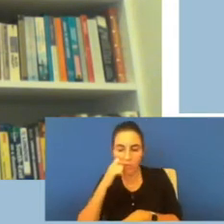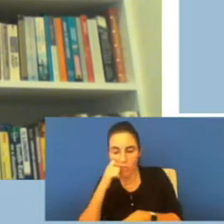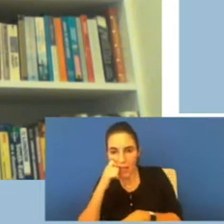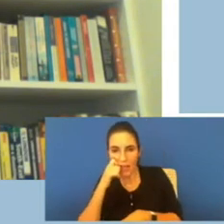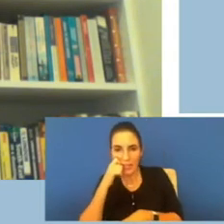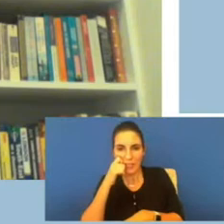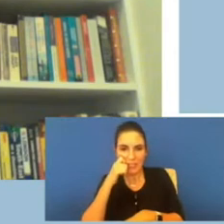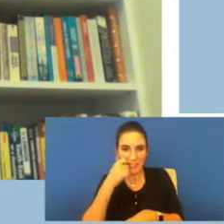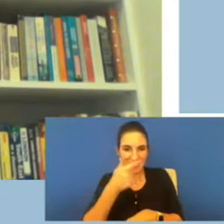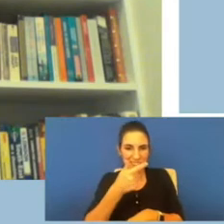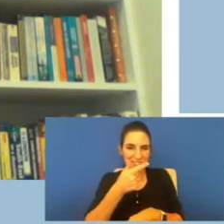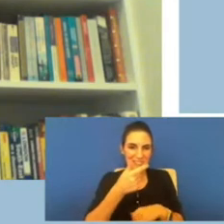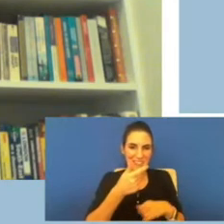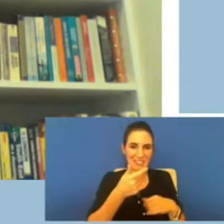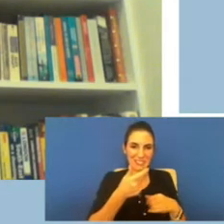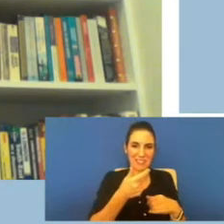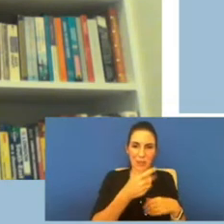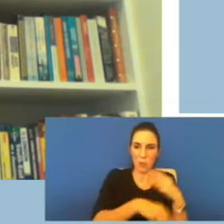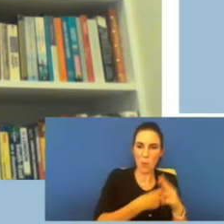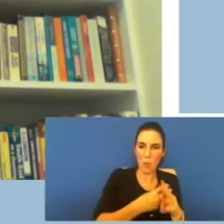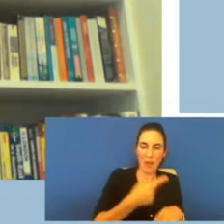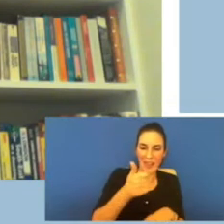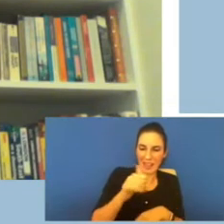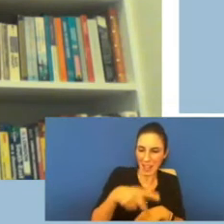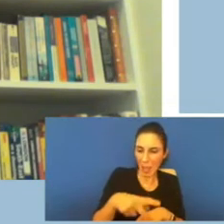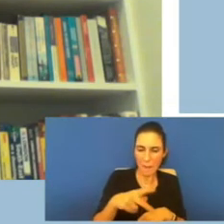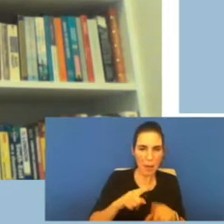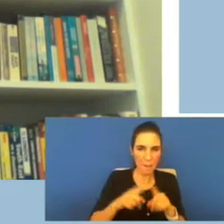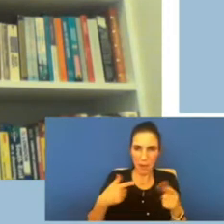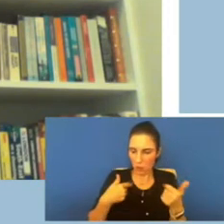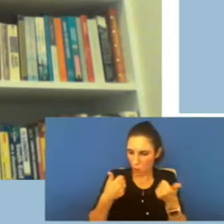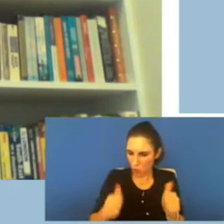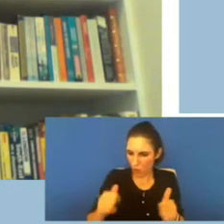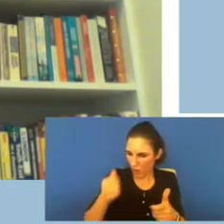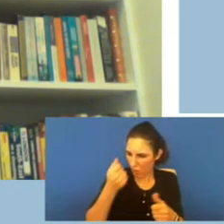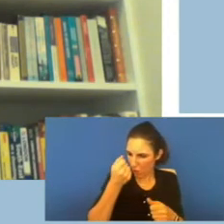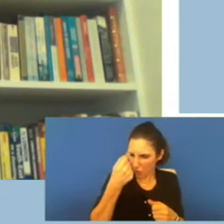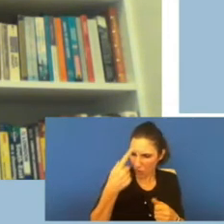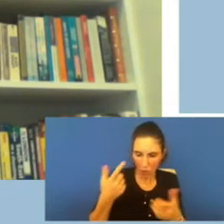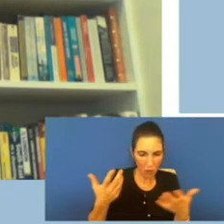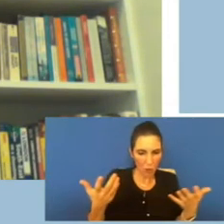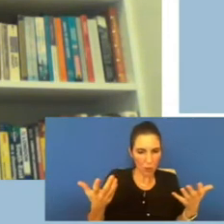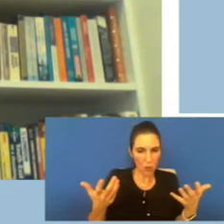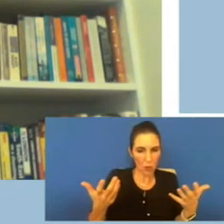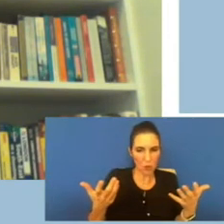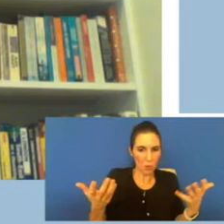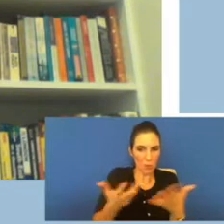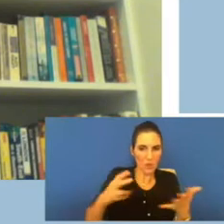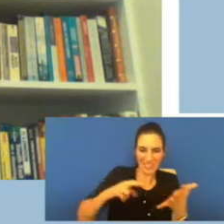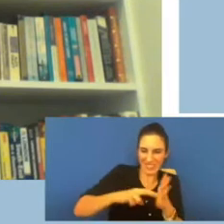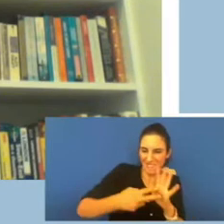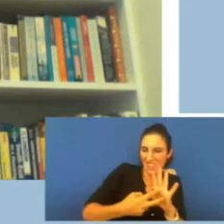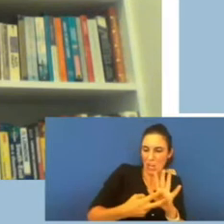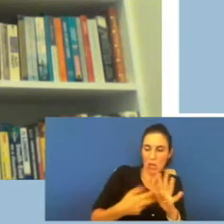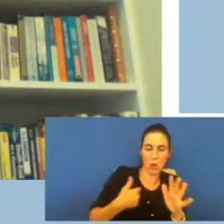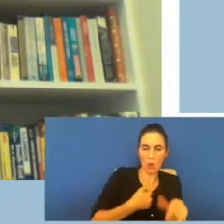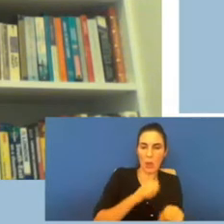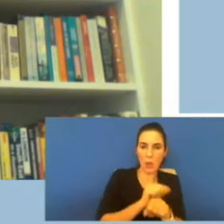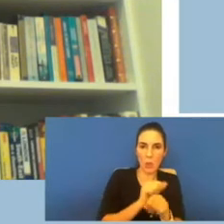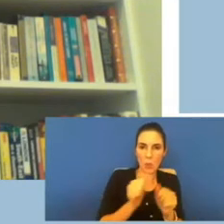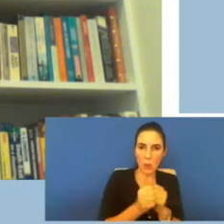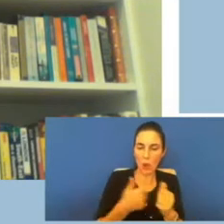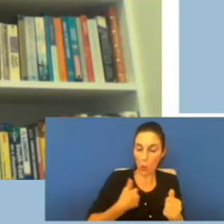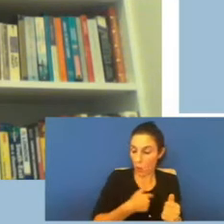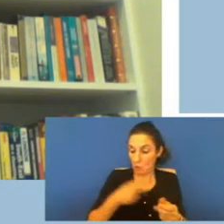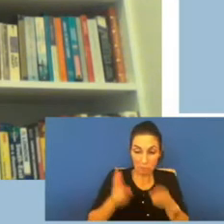something, without pausing to ask, whose definition of wealth are we working from? Right? We end up rushing to